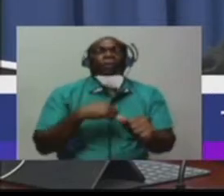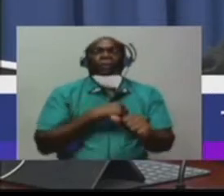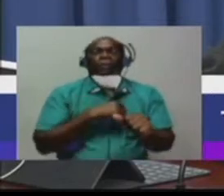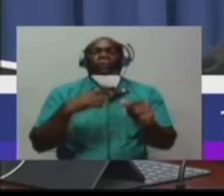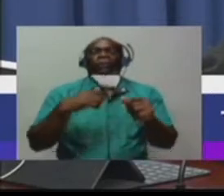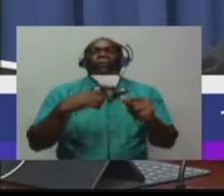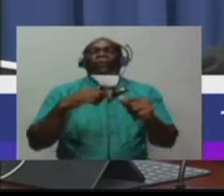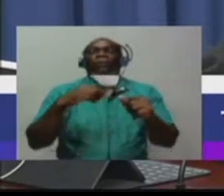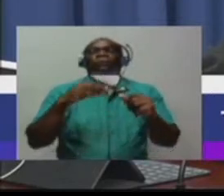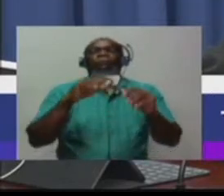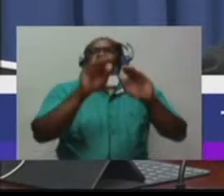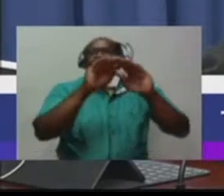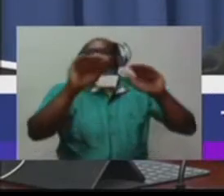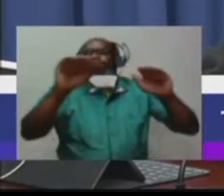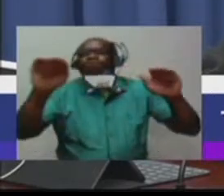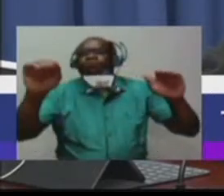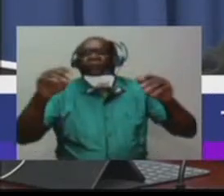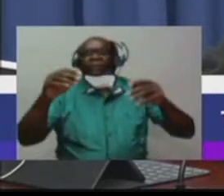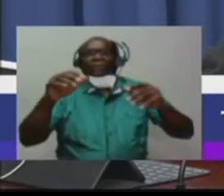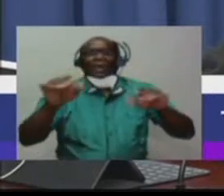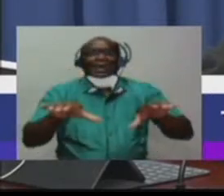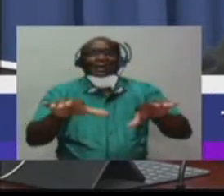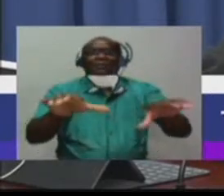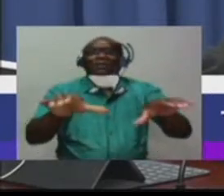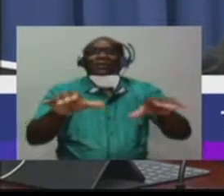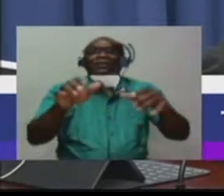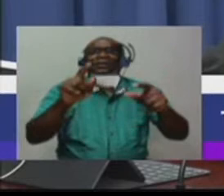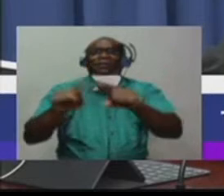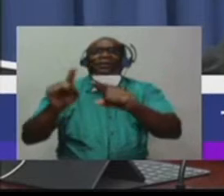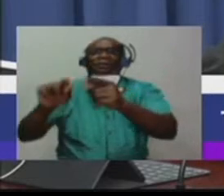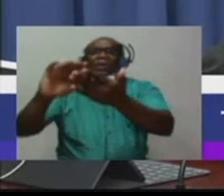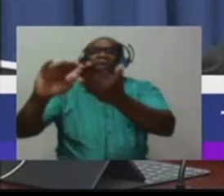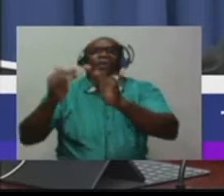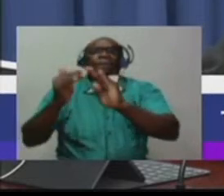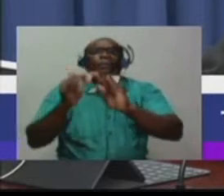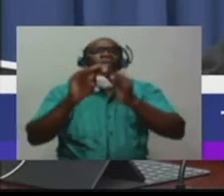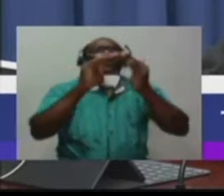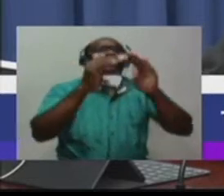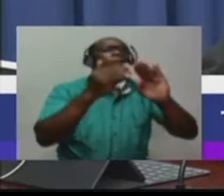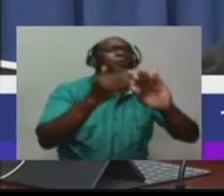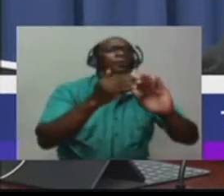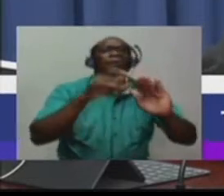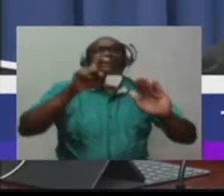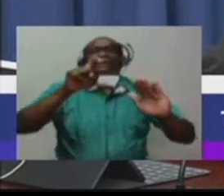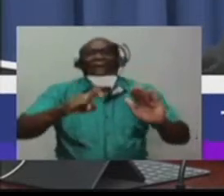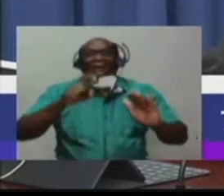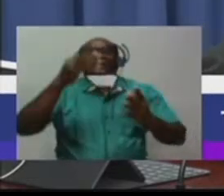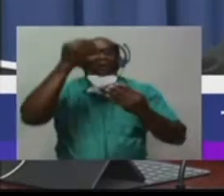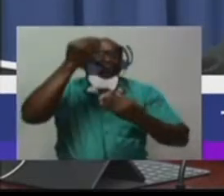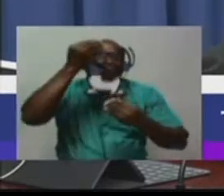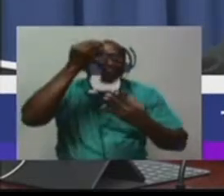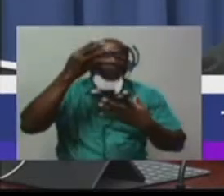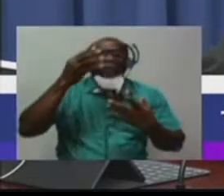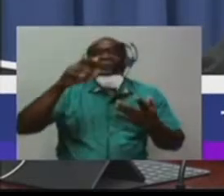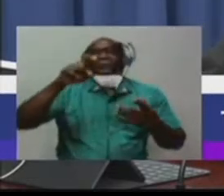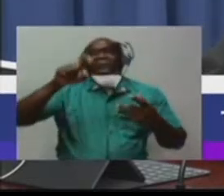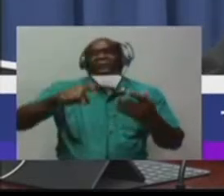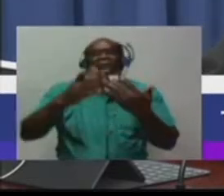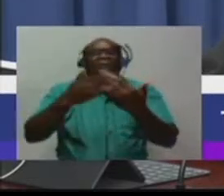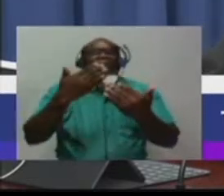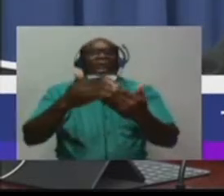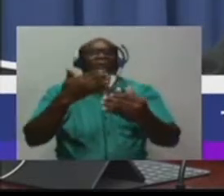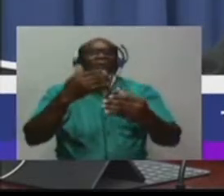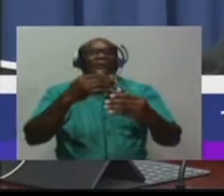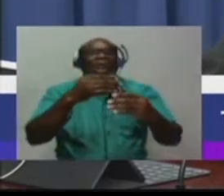communities that need the information and that need this easy access, and our mobile units will be